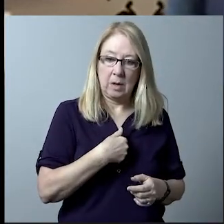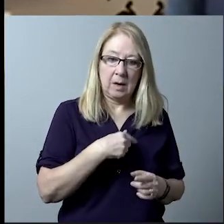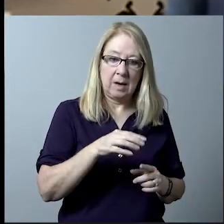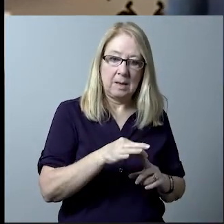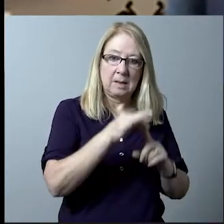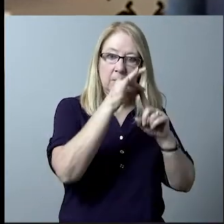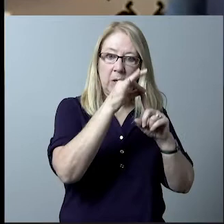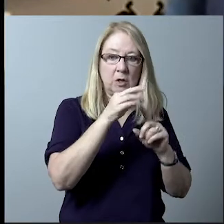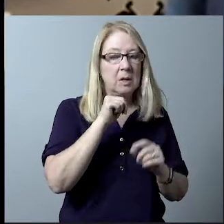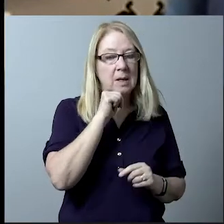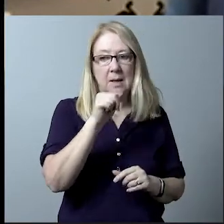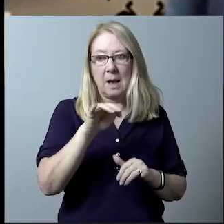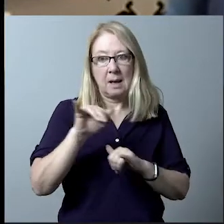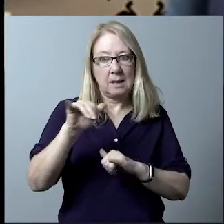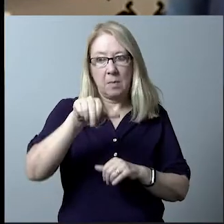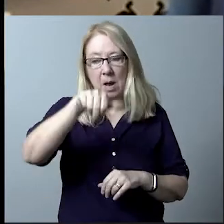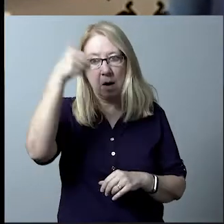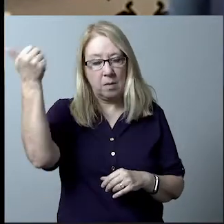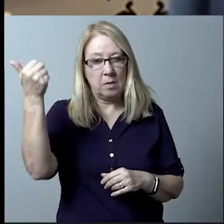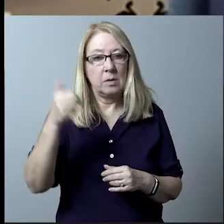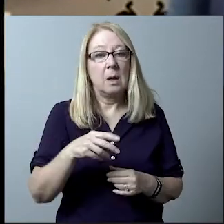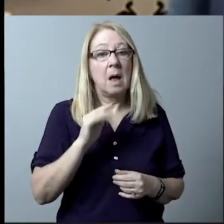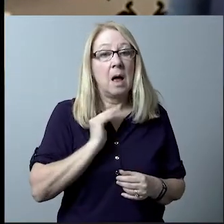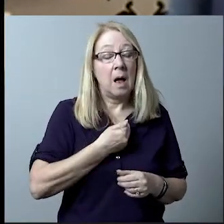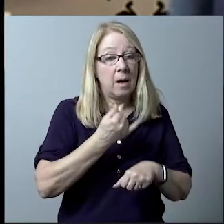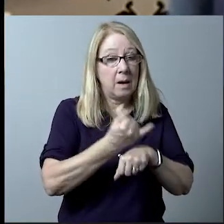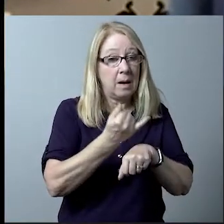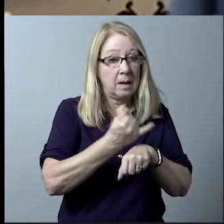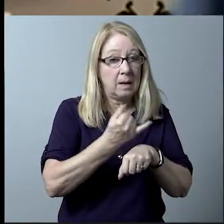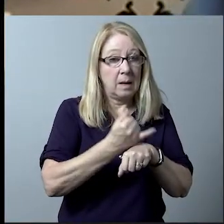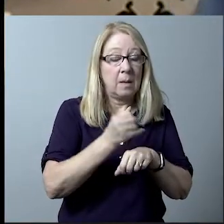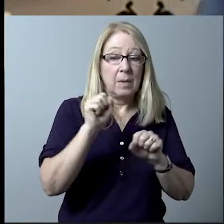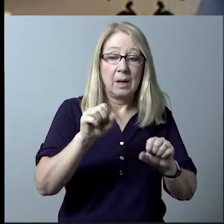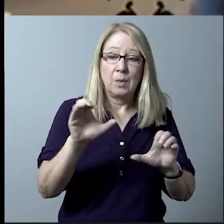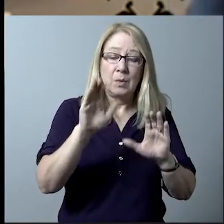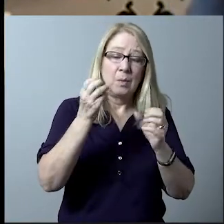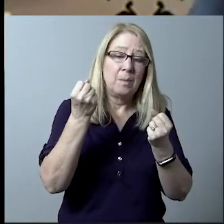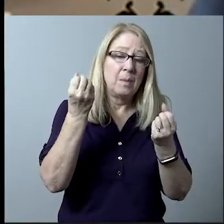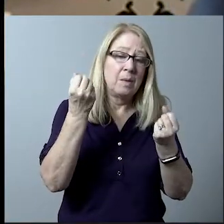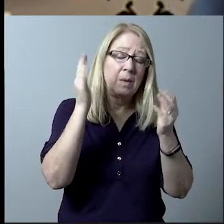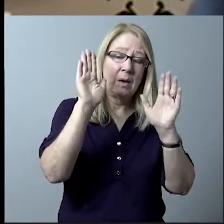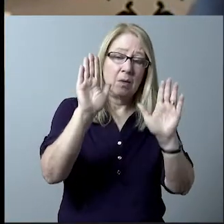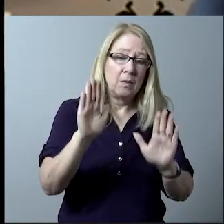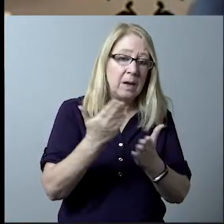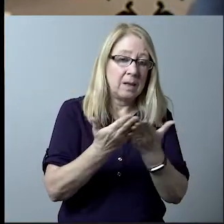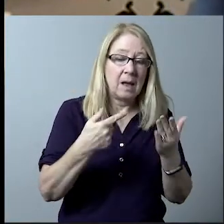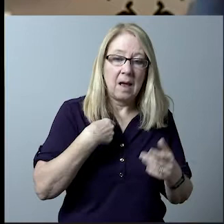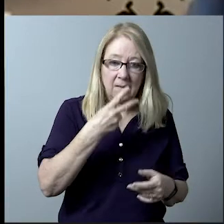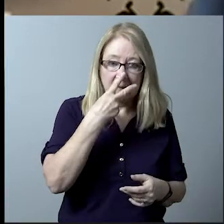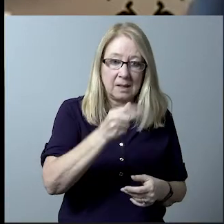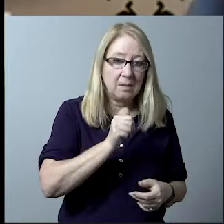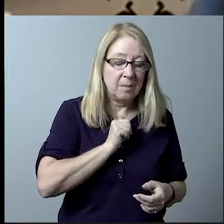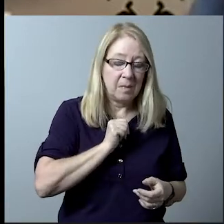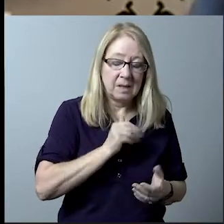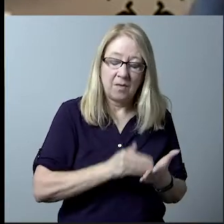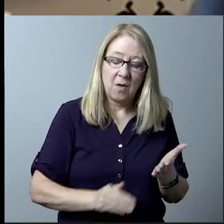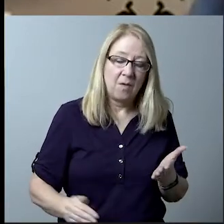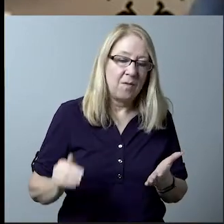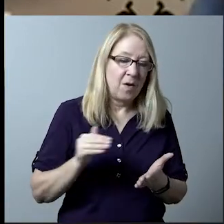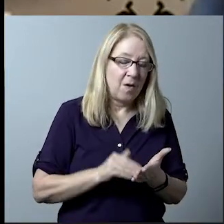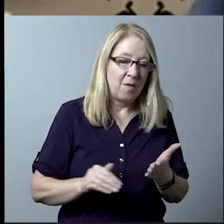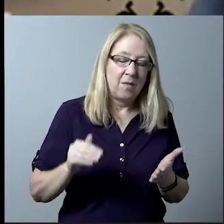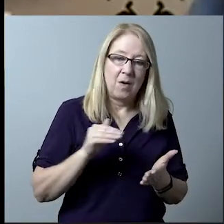prove that we are the exception and not the rule. I know our campus is capable of doing great things because I've seen